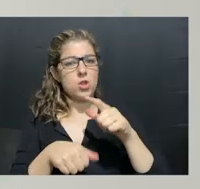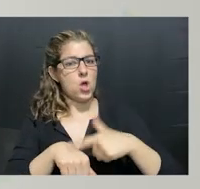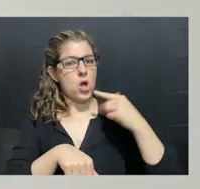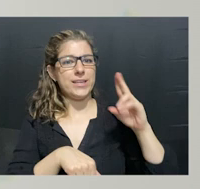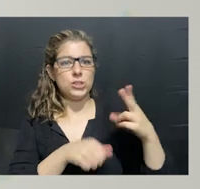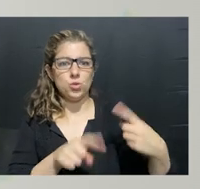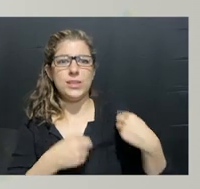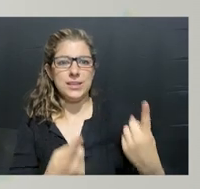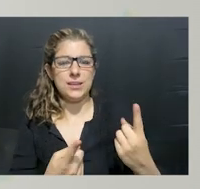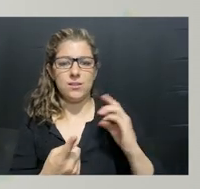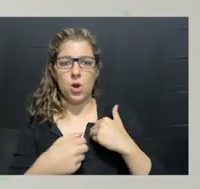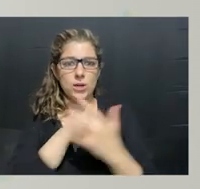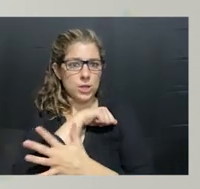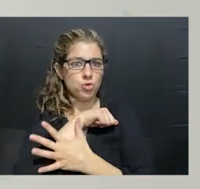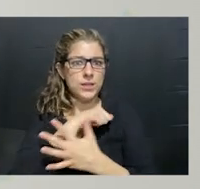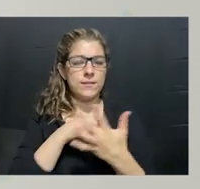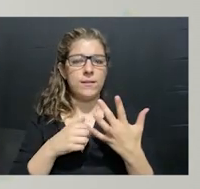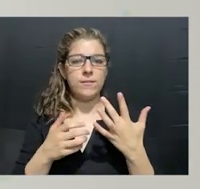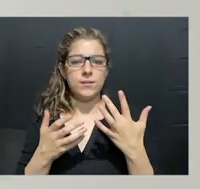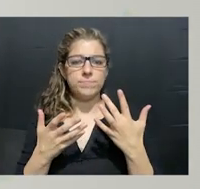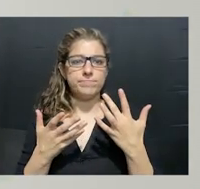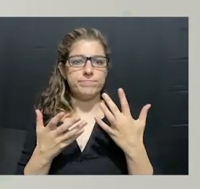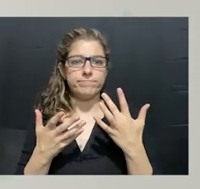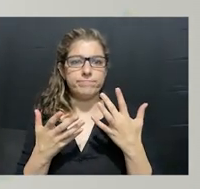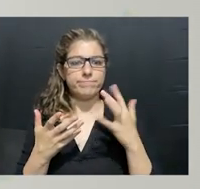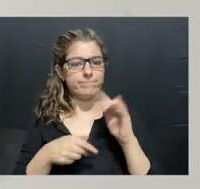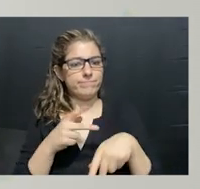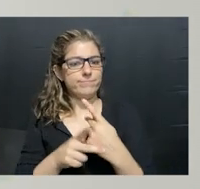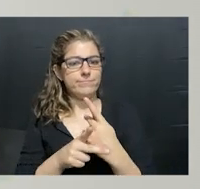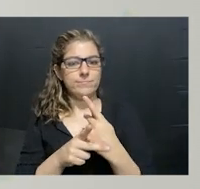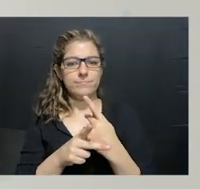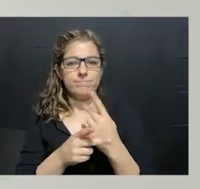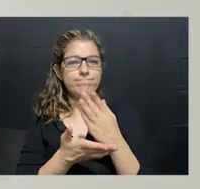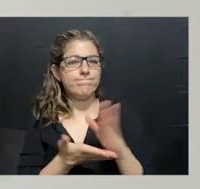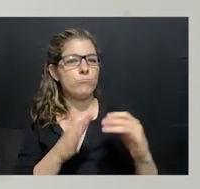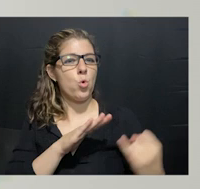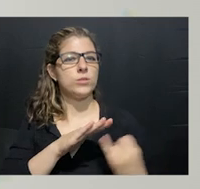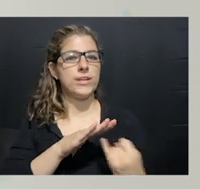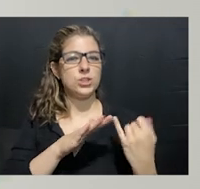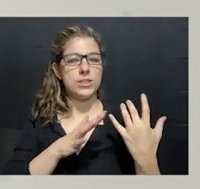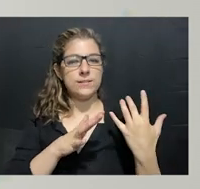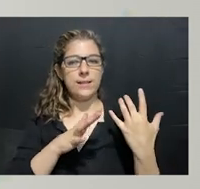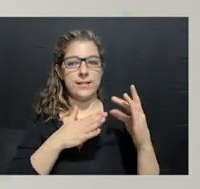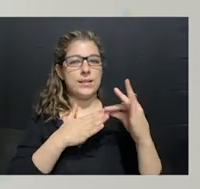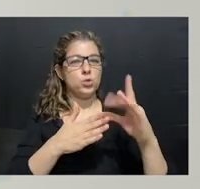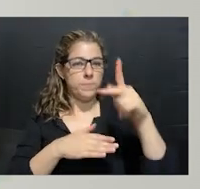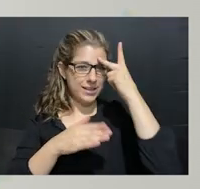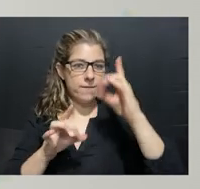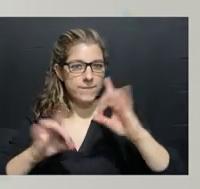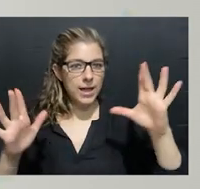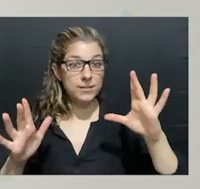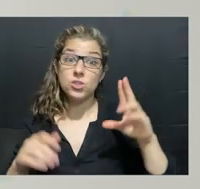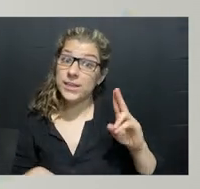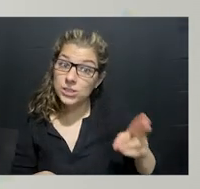history in our country of this kind of polarization that leads very quickly to political violence. There